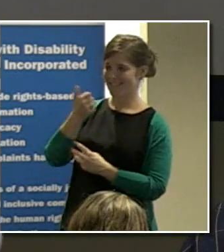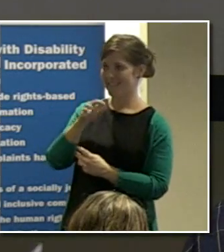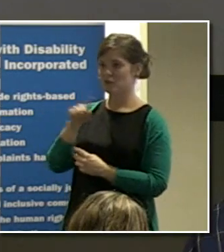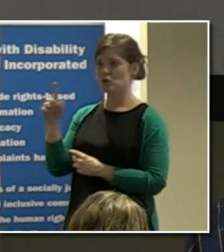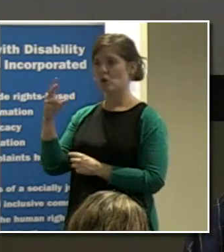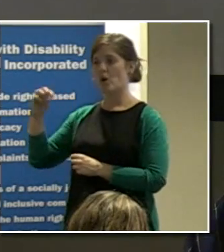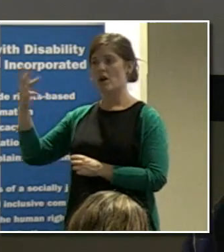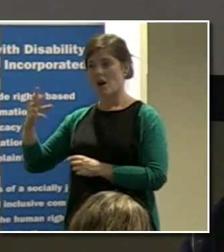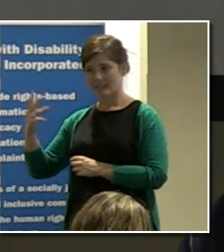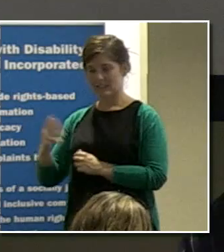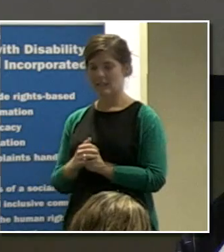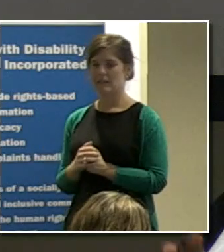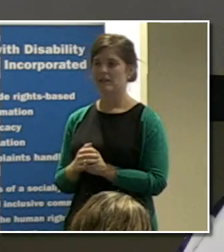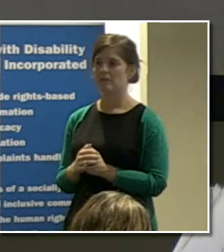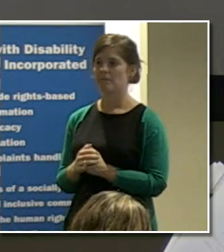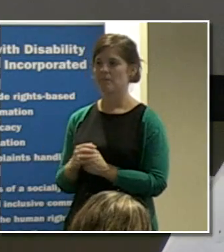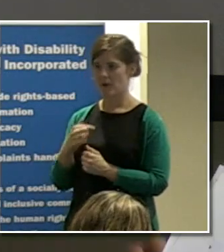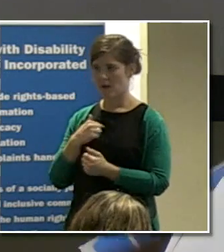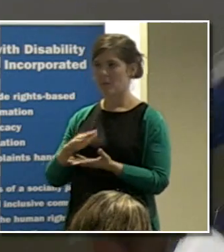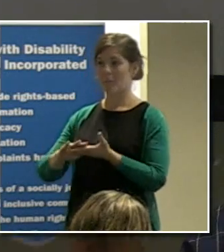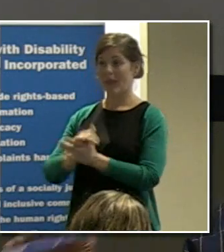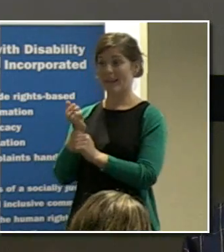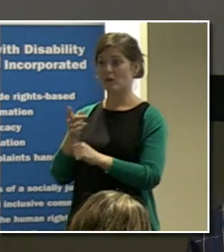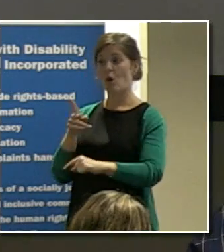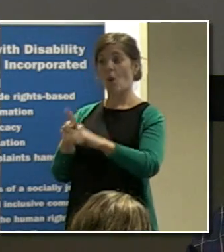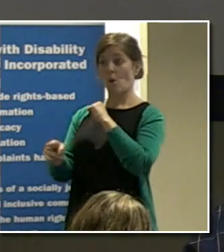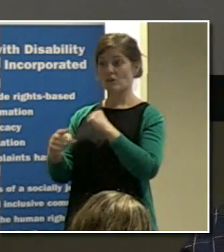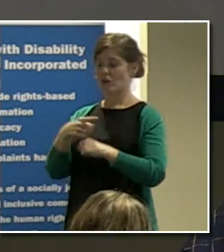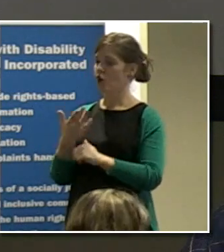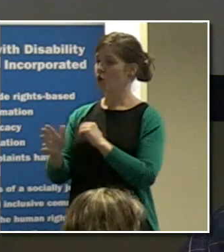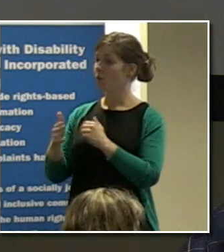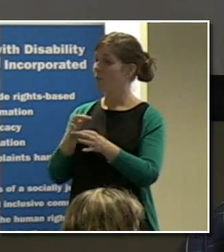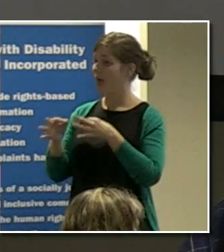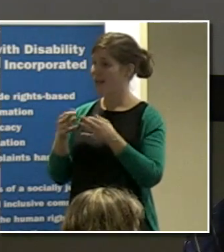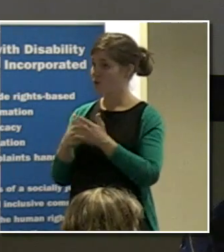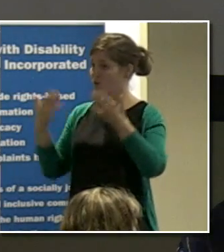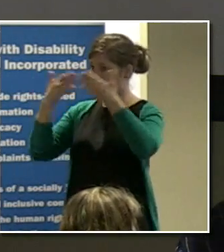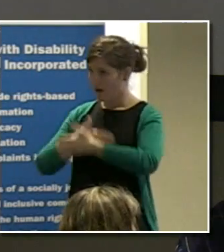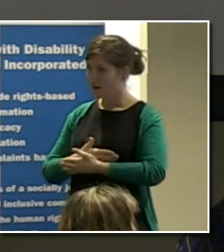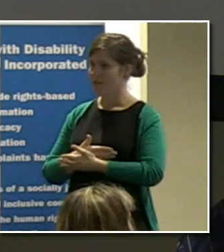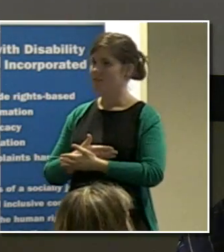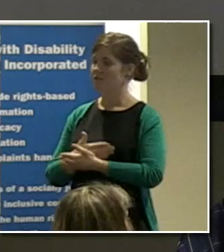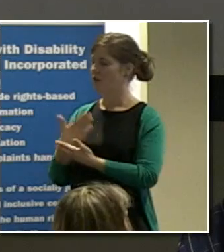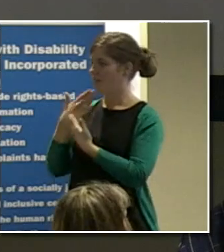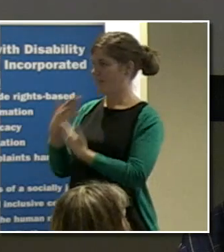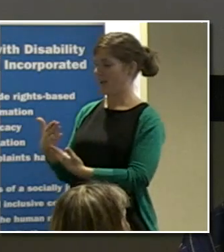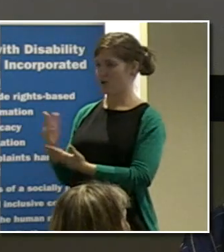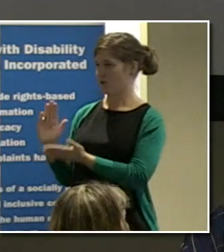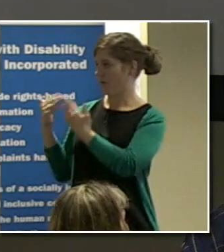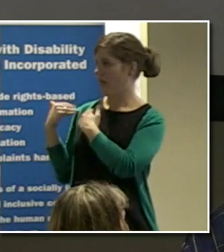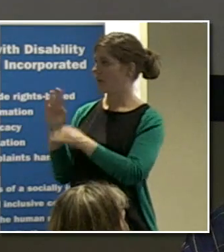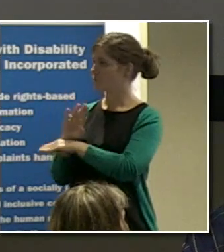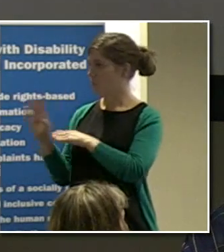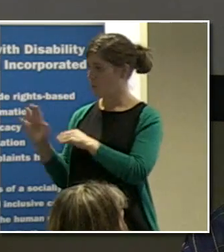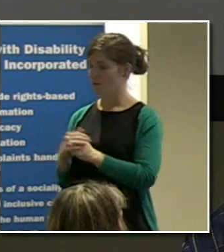2016-2019. And I'm very pleased to launch this plan tonight on behalf of the outgoing board. The plan